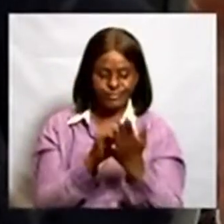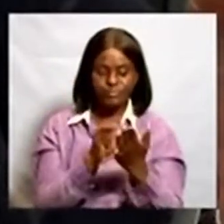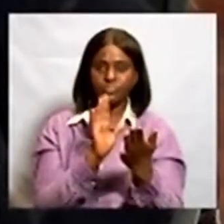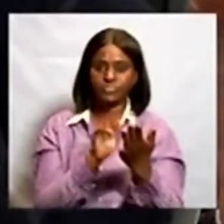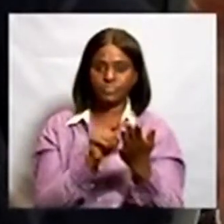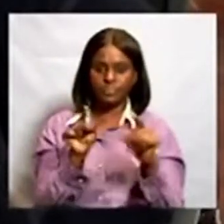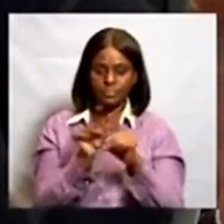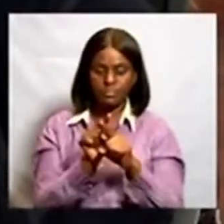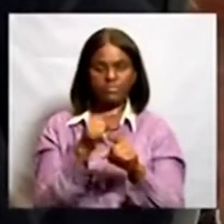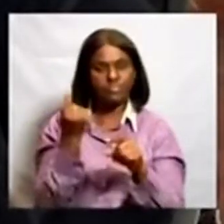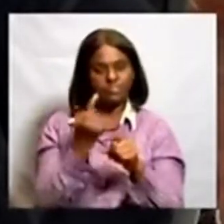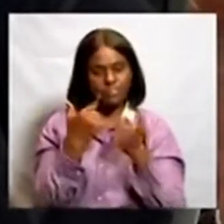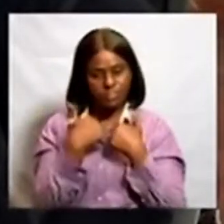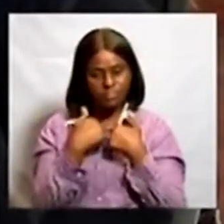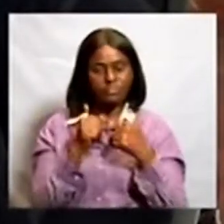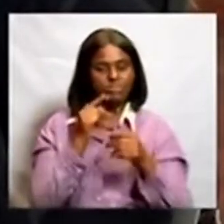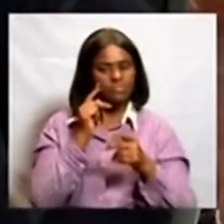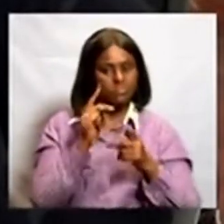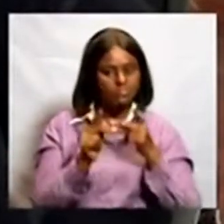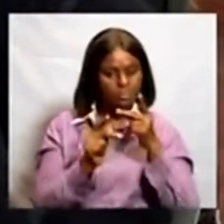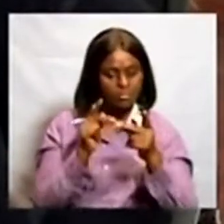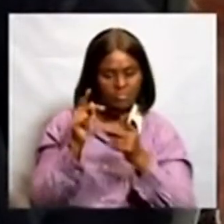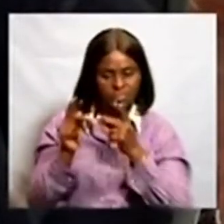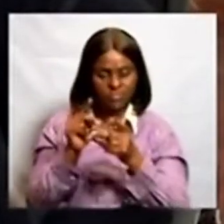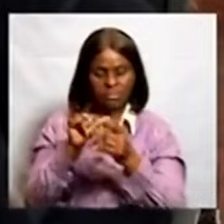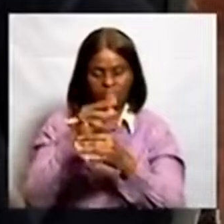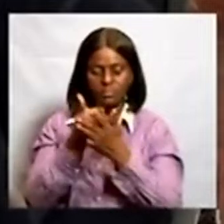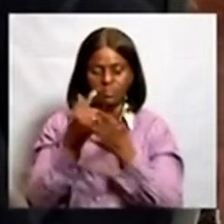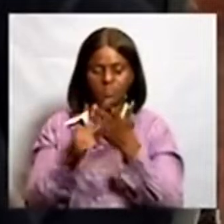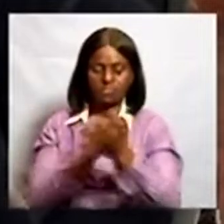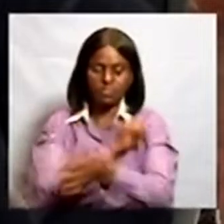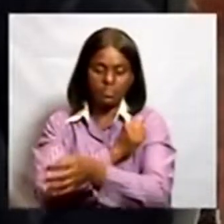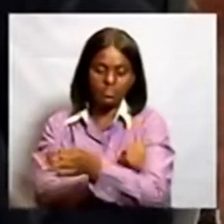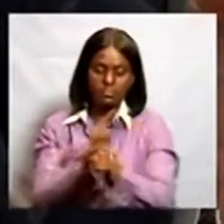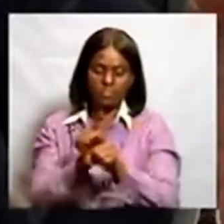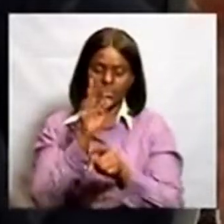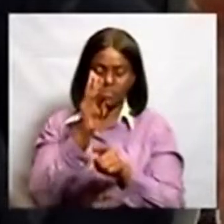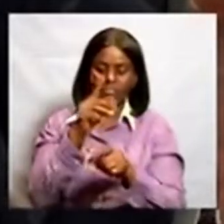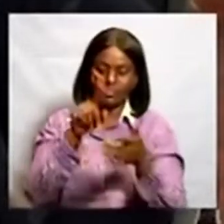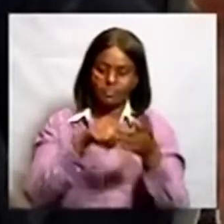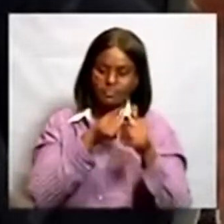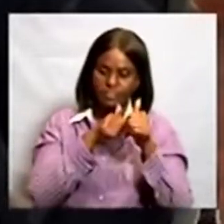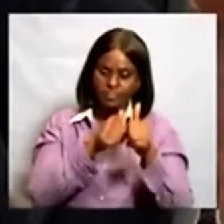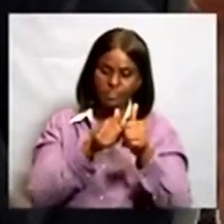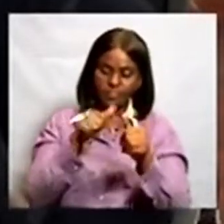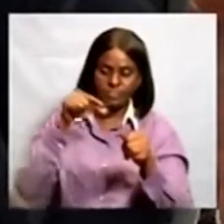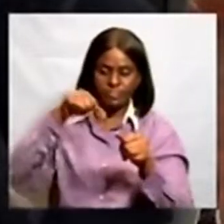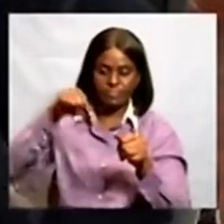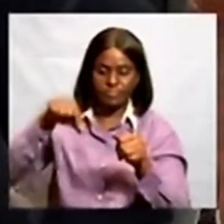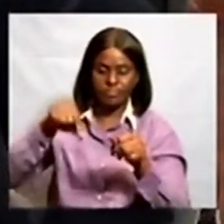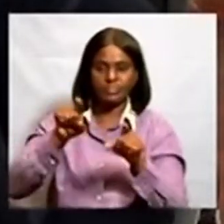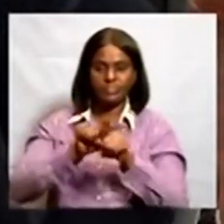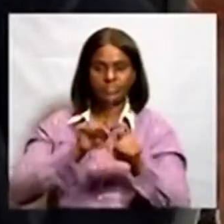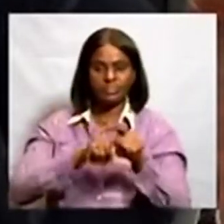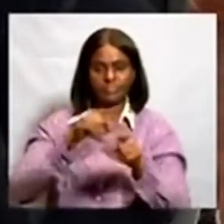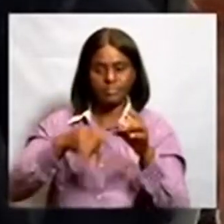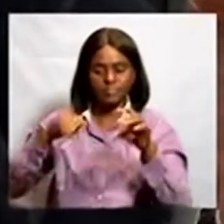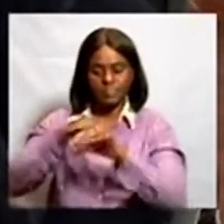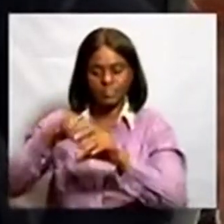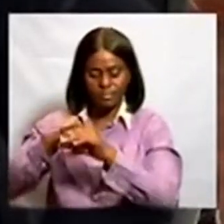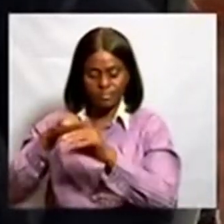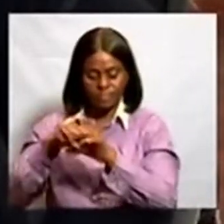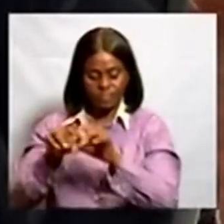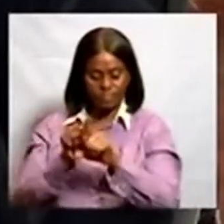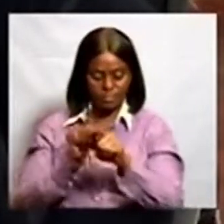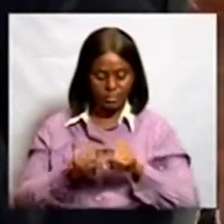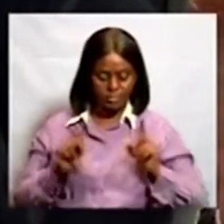provisions is to set out a procedure that the authority will follow to deregister a qualification, including giving the